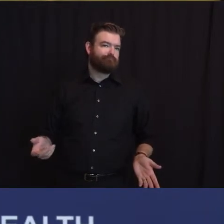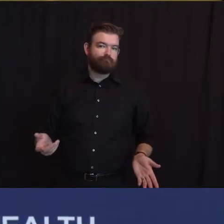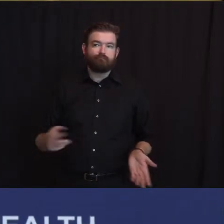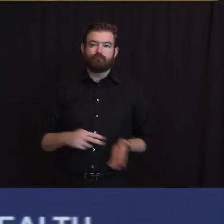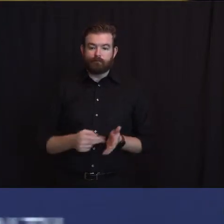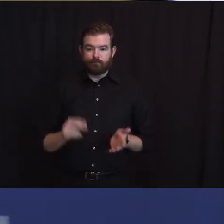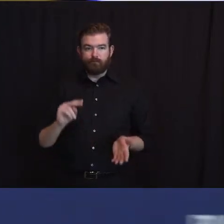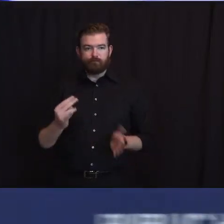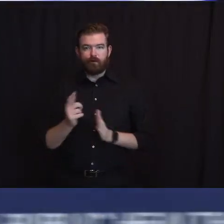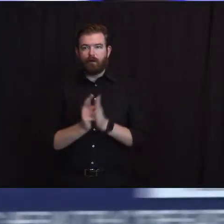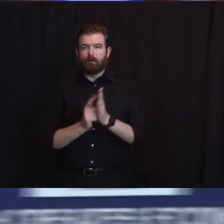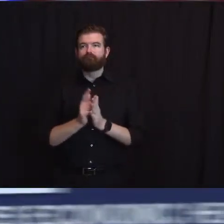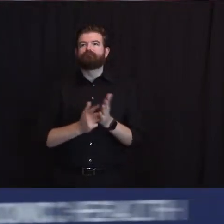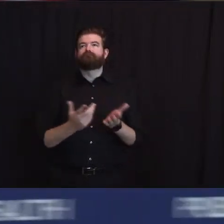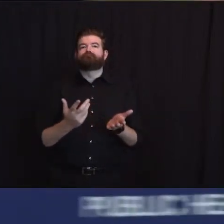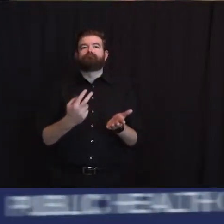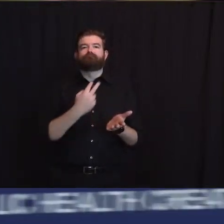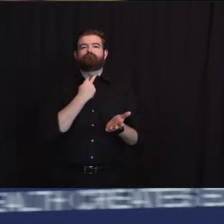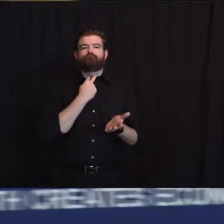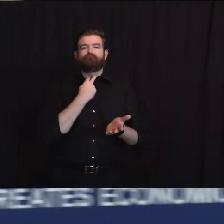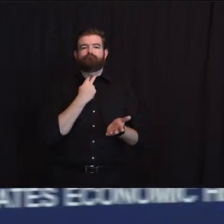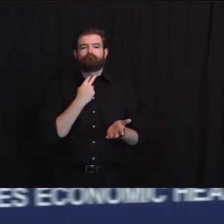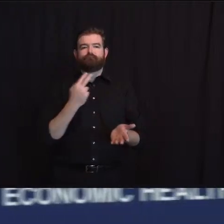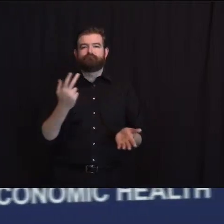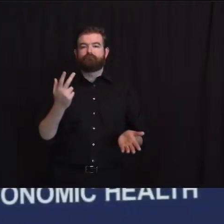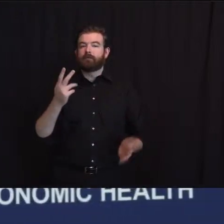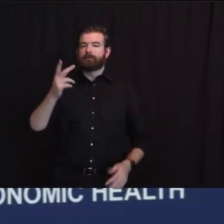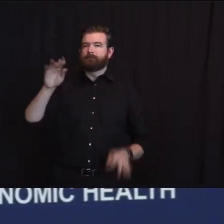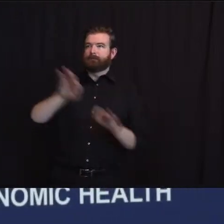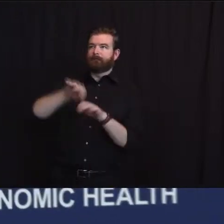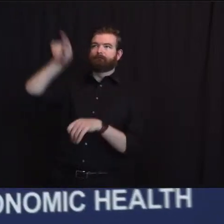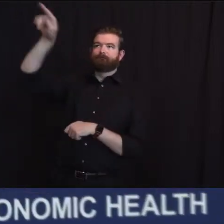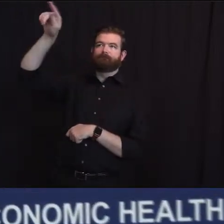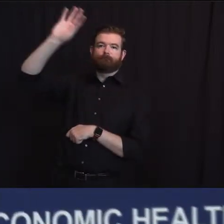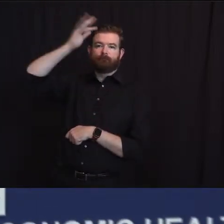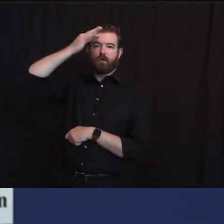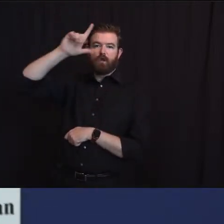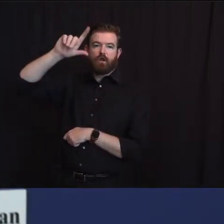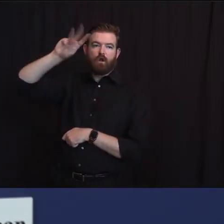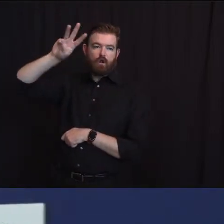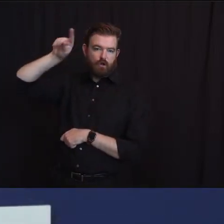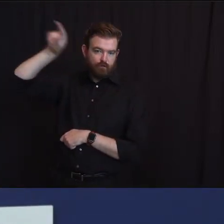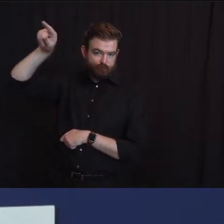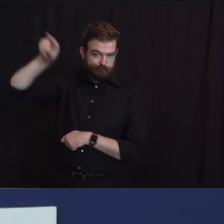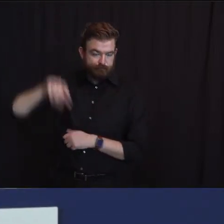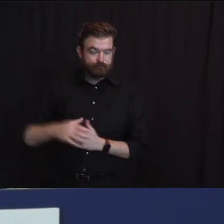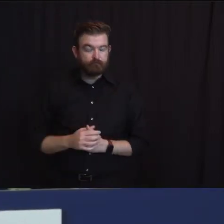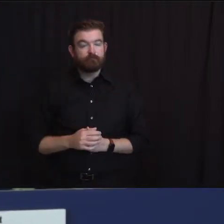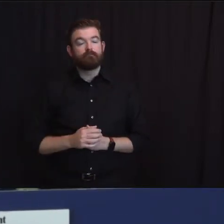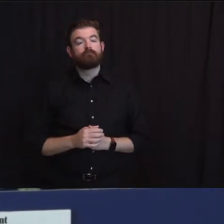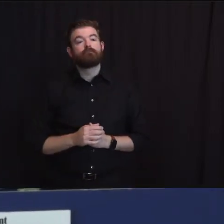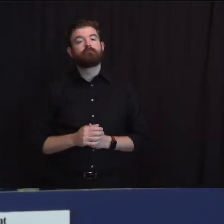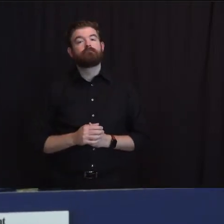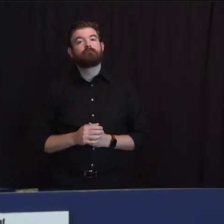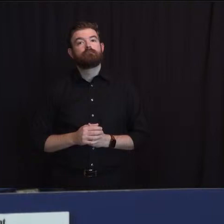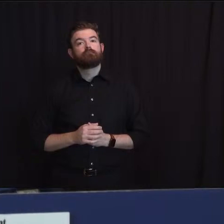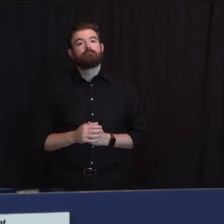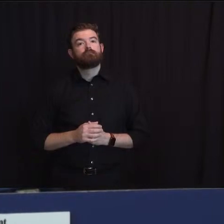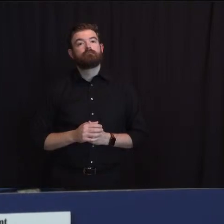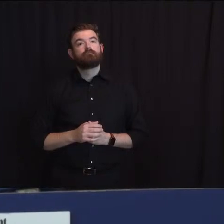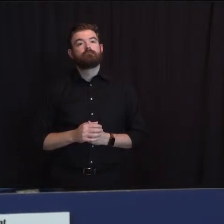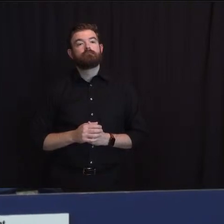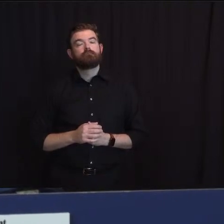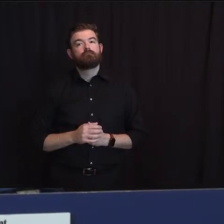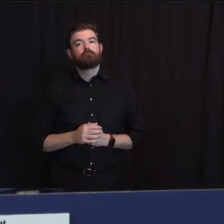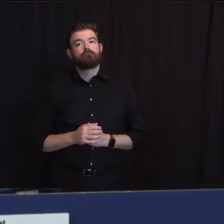Governor, just look at what we just did in Trenton with the Real-Time Crime Center. Yeah. And that funding that your office facilitated,